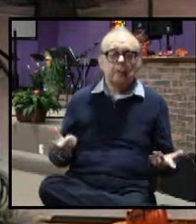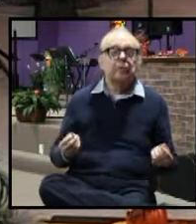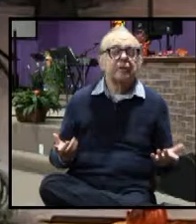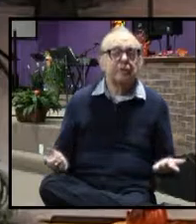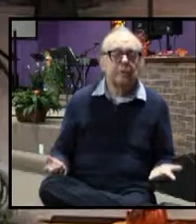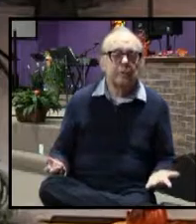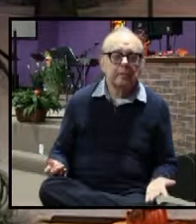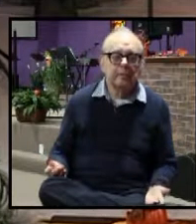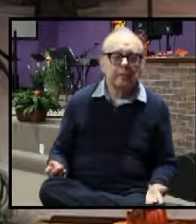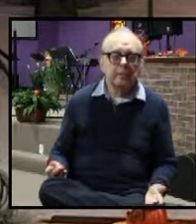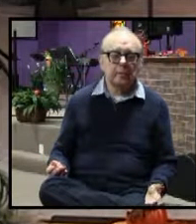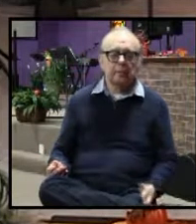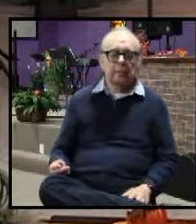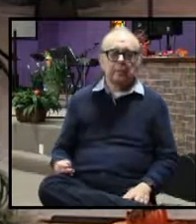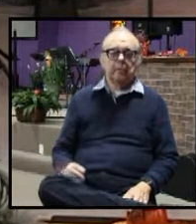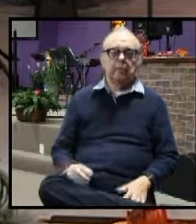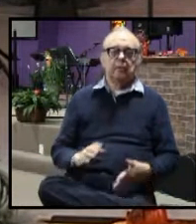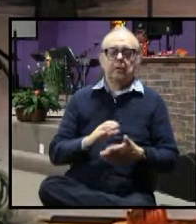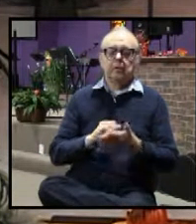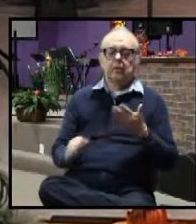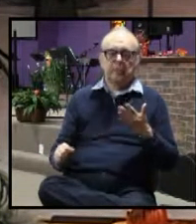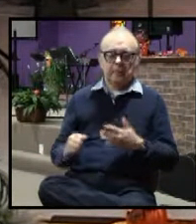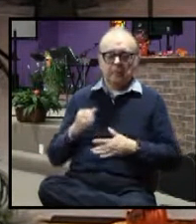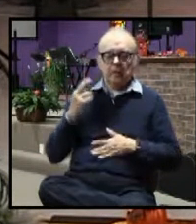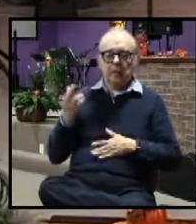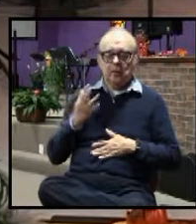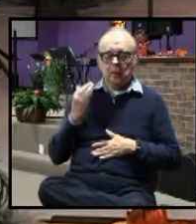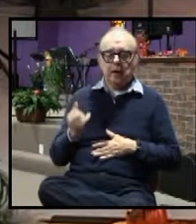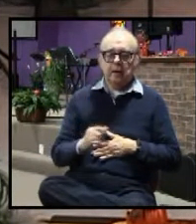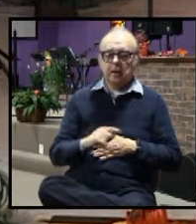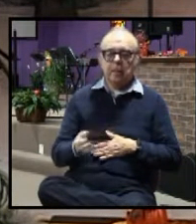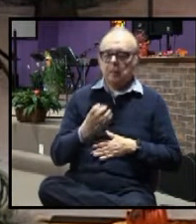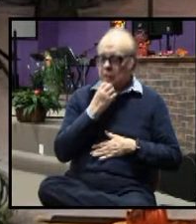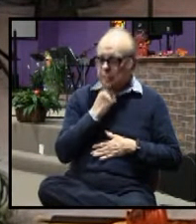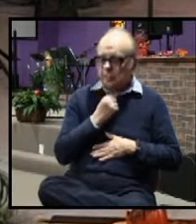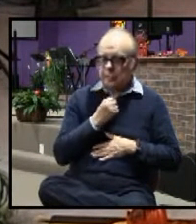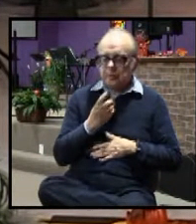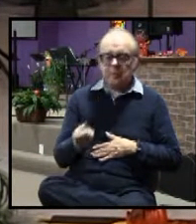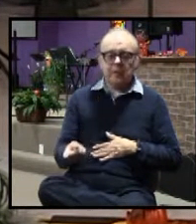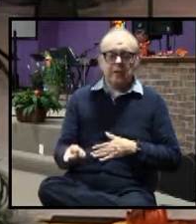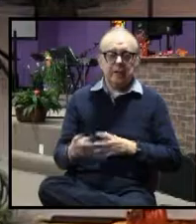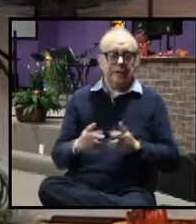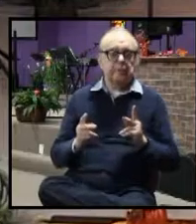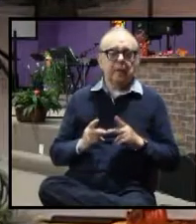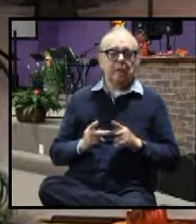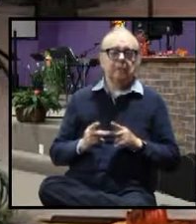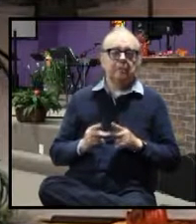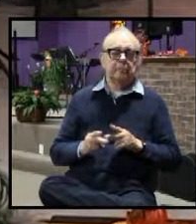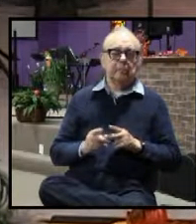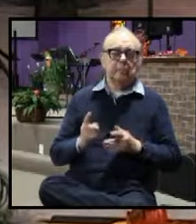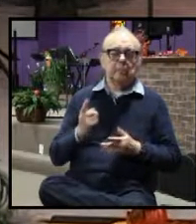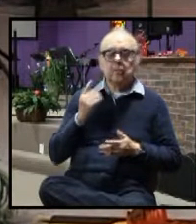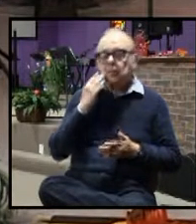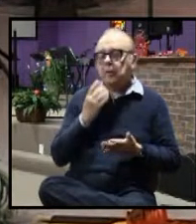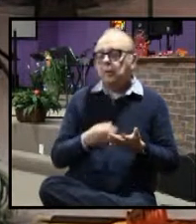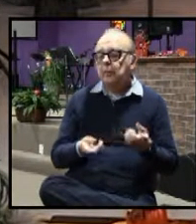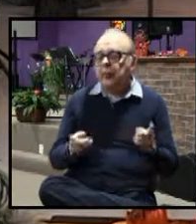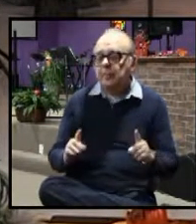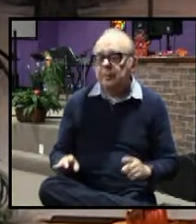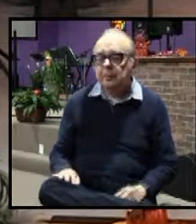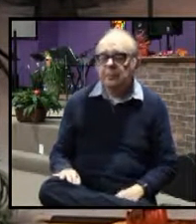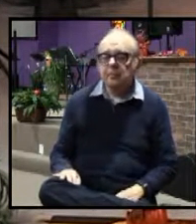but you know what they did? They just removed the purpose for why those Jews were in that place. And you know what